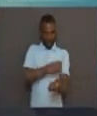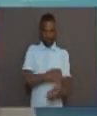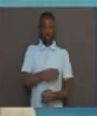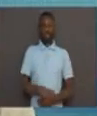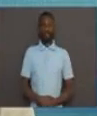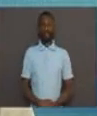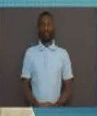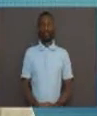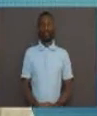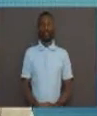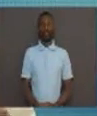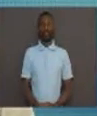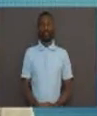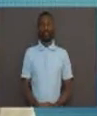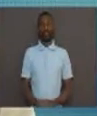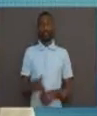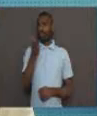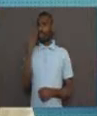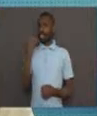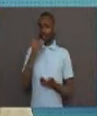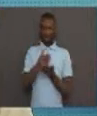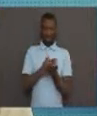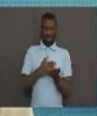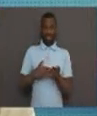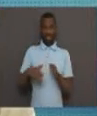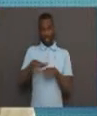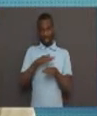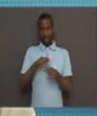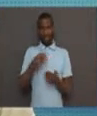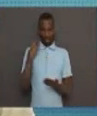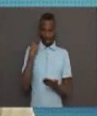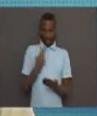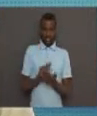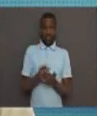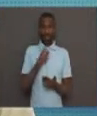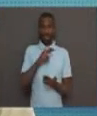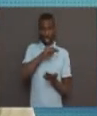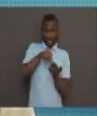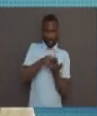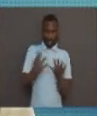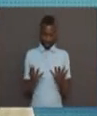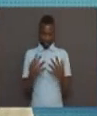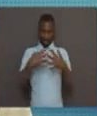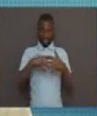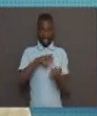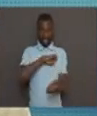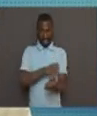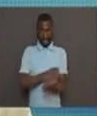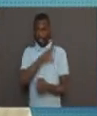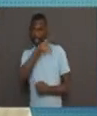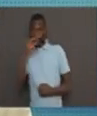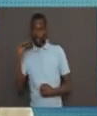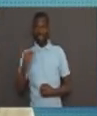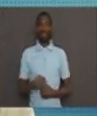energy. In our last lesson, we reviewed nuclear binding energy,